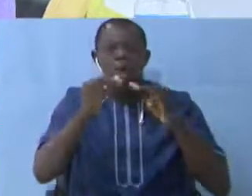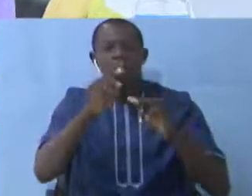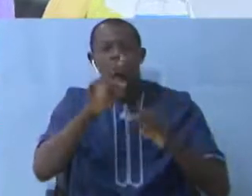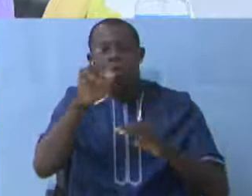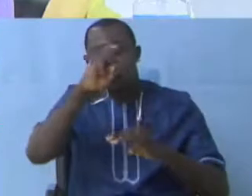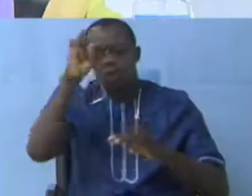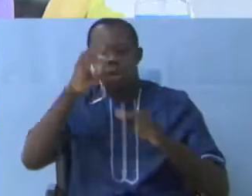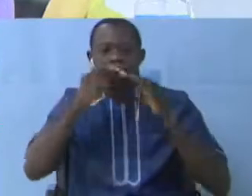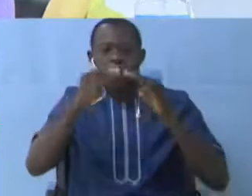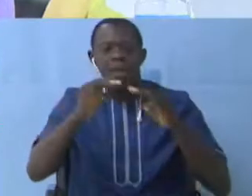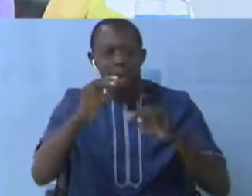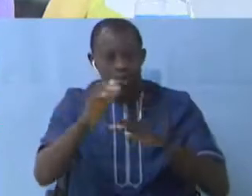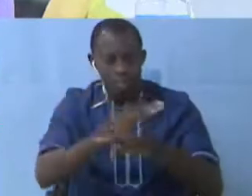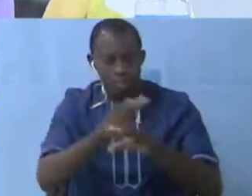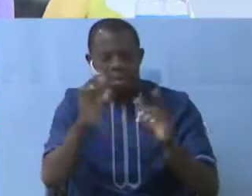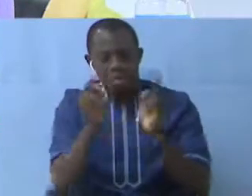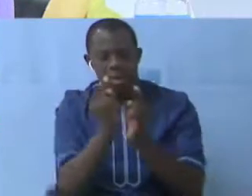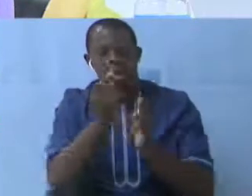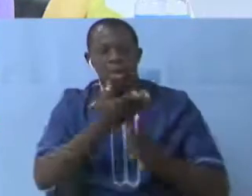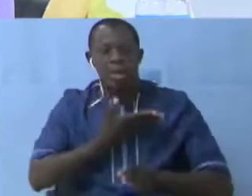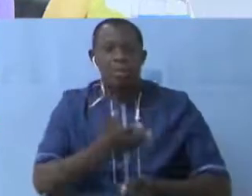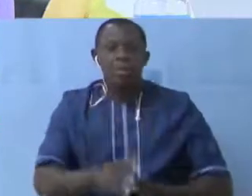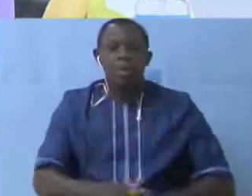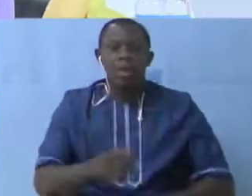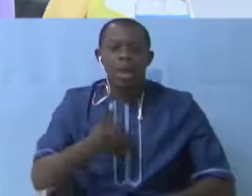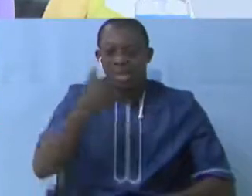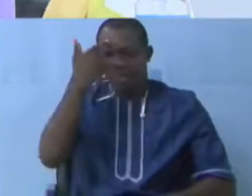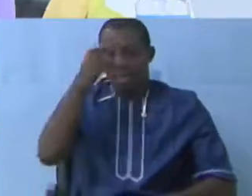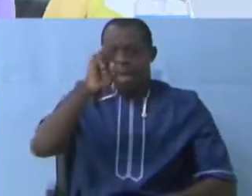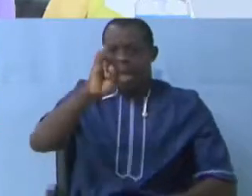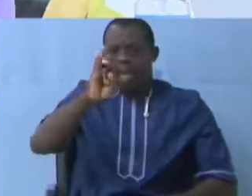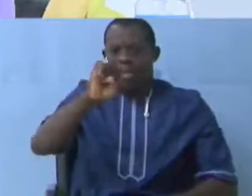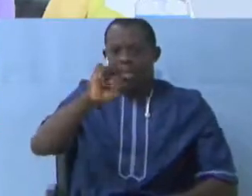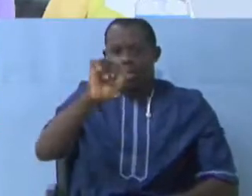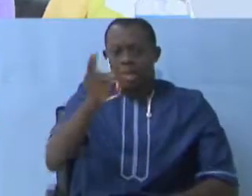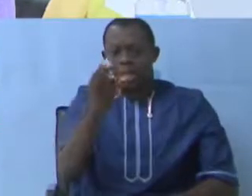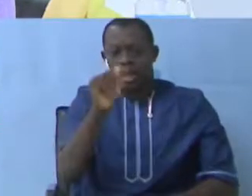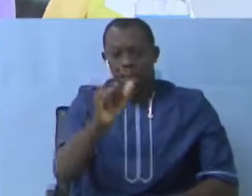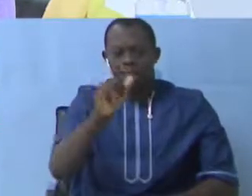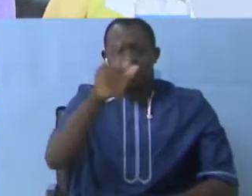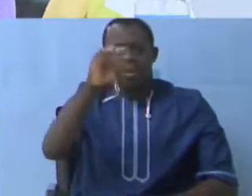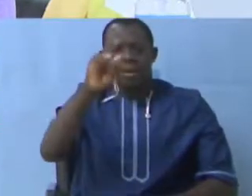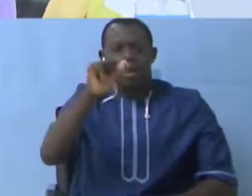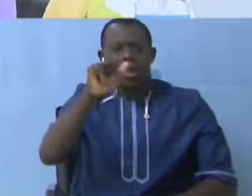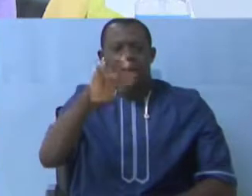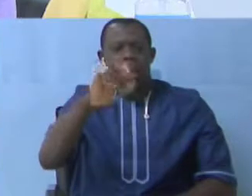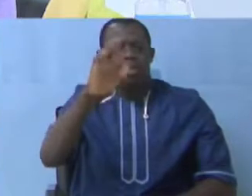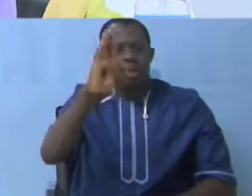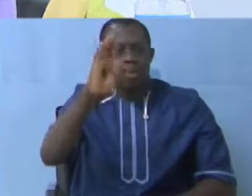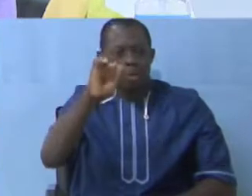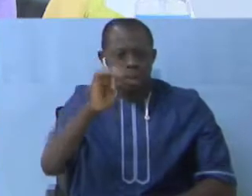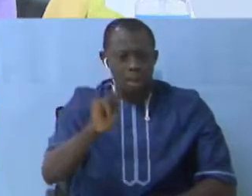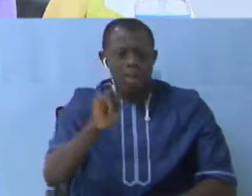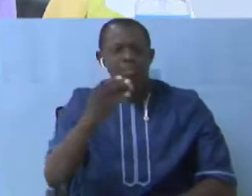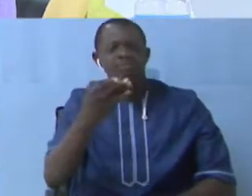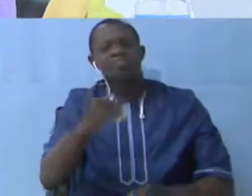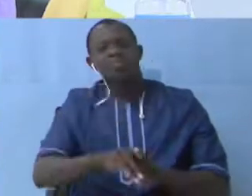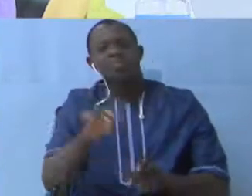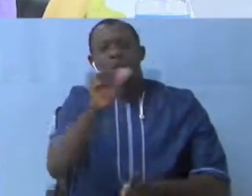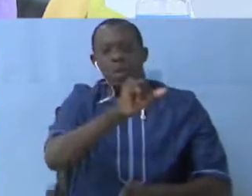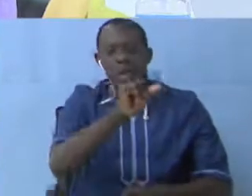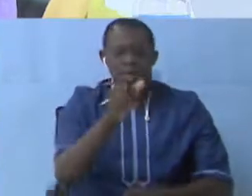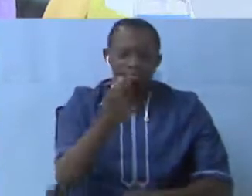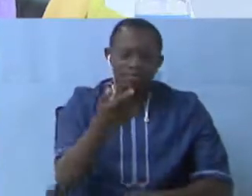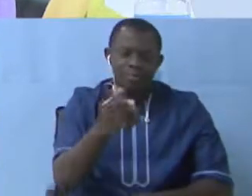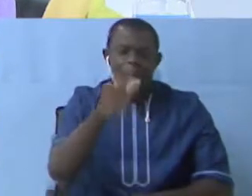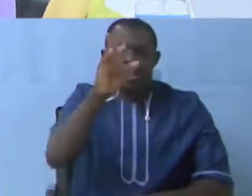nga xam ne ñooy liggéey ci buntu tasekaay xibaar yi. I think Aisha Dabo, Demba Diaw was still in Senegal. Ndeye Aisha Tafa was there with